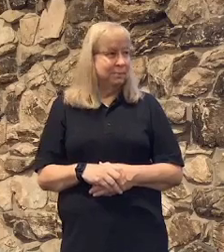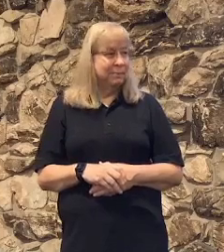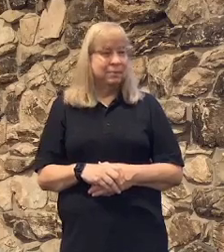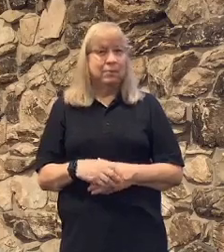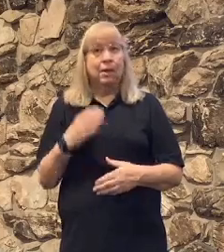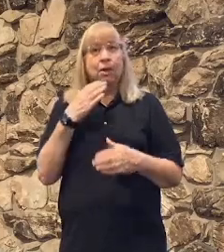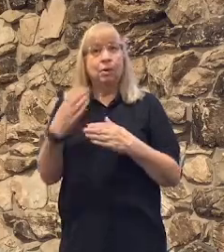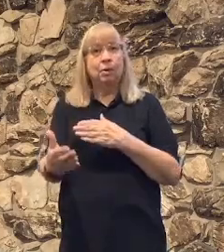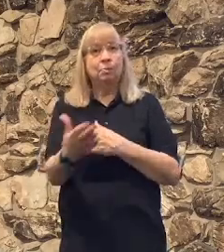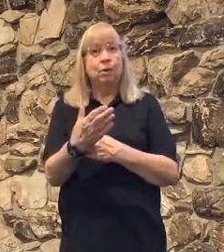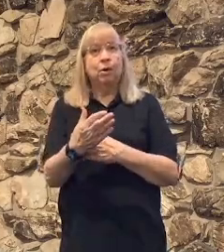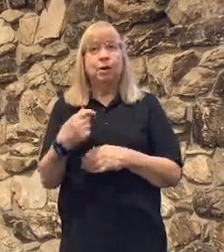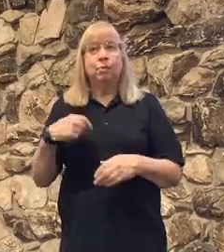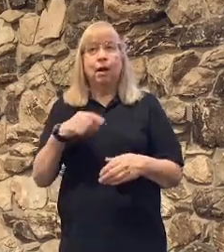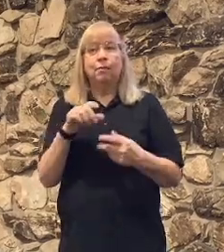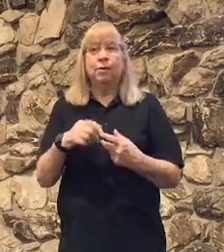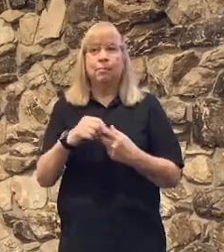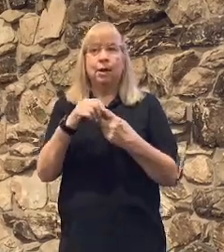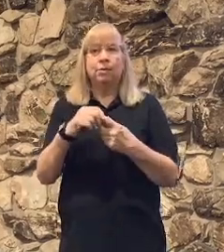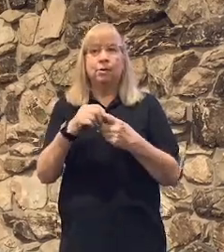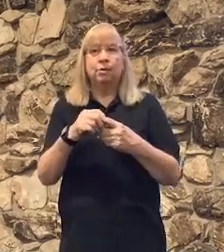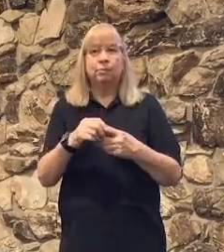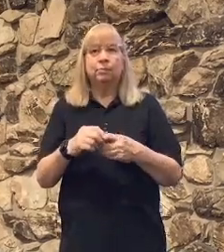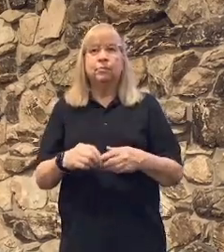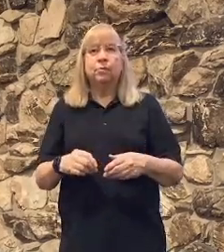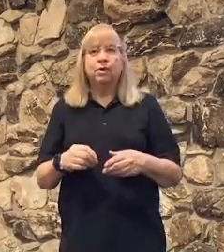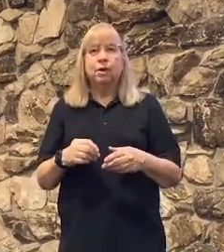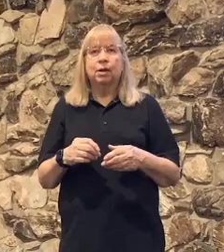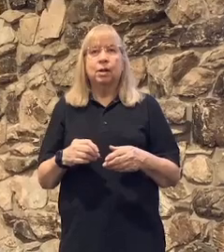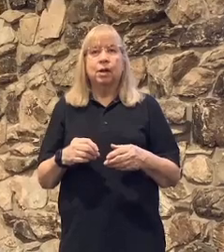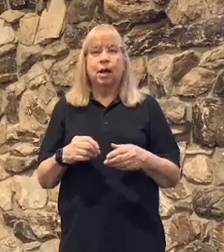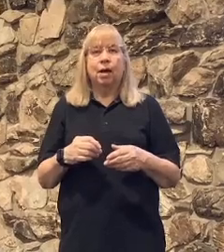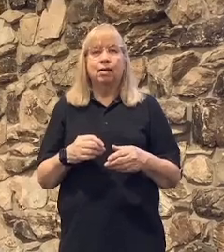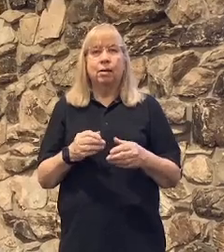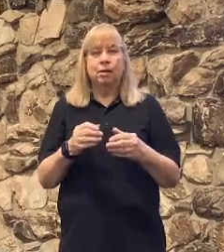Good morning. We have a special presentation to give this morning,